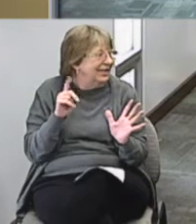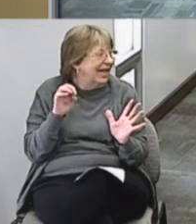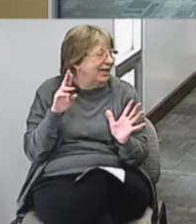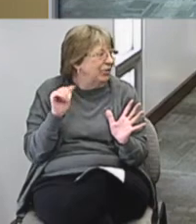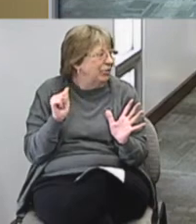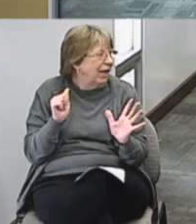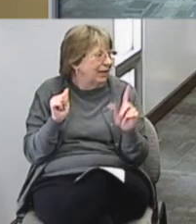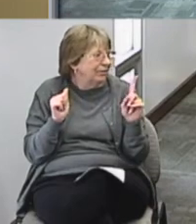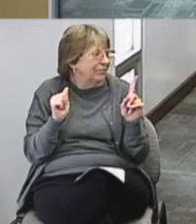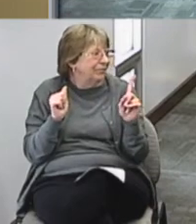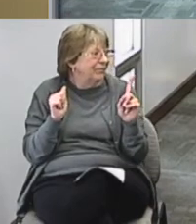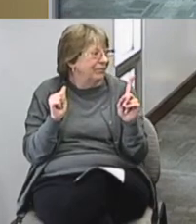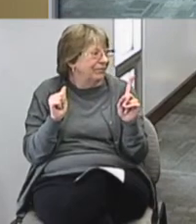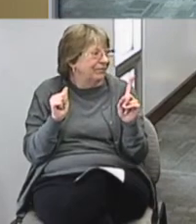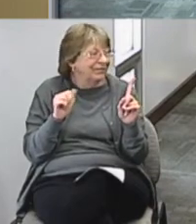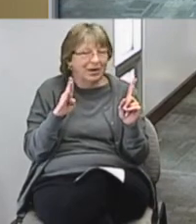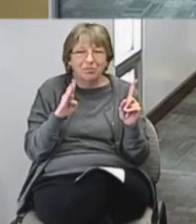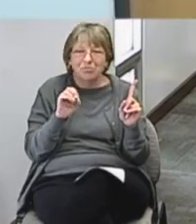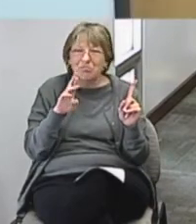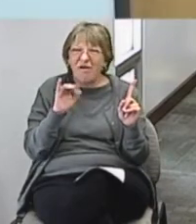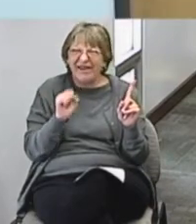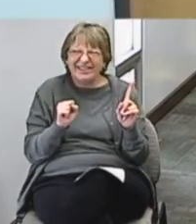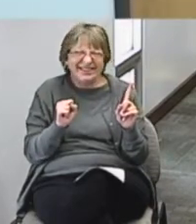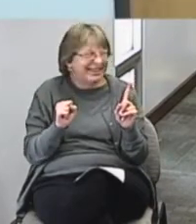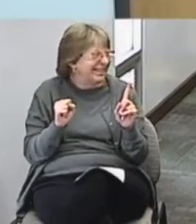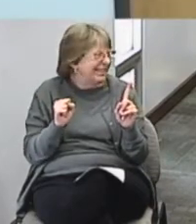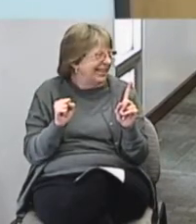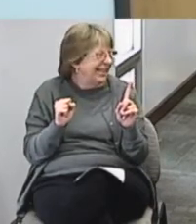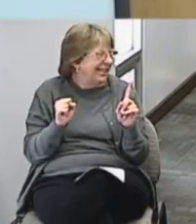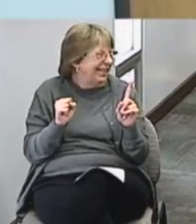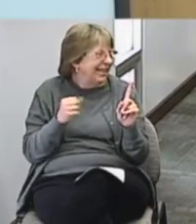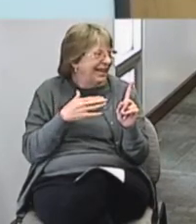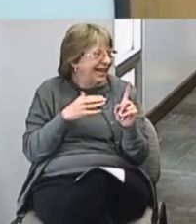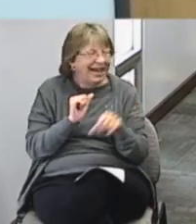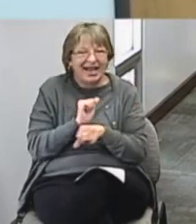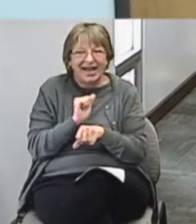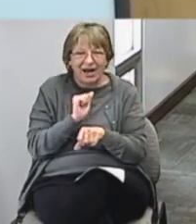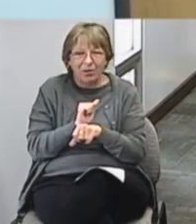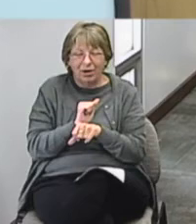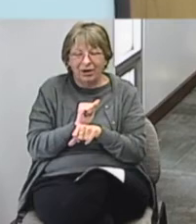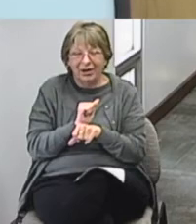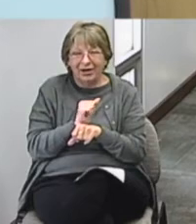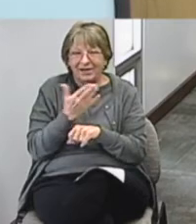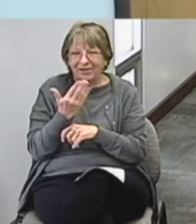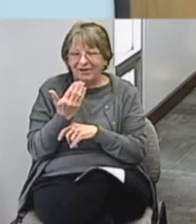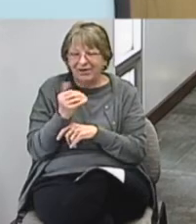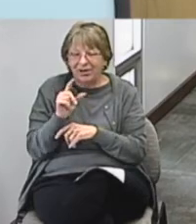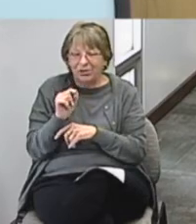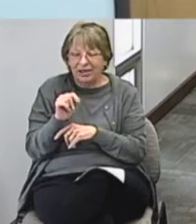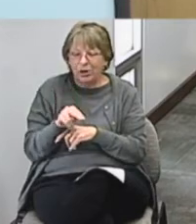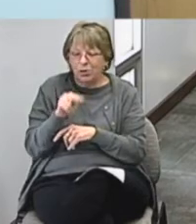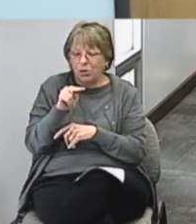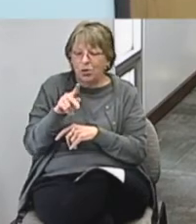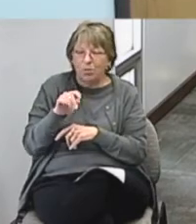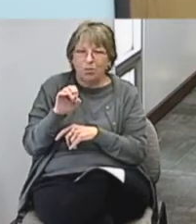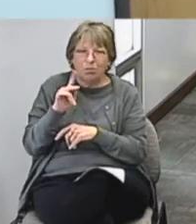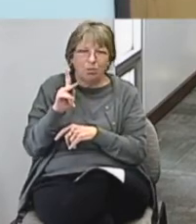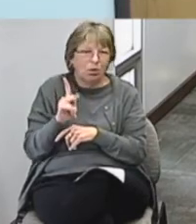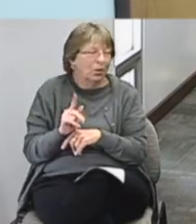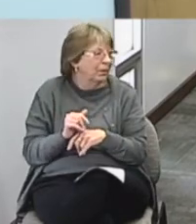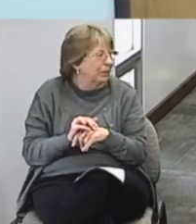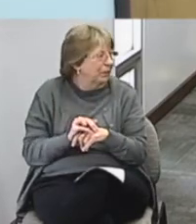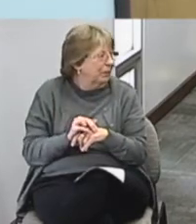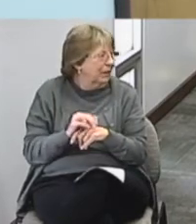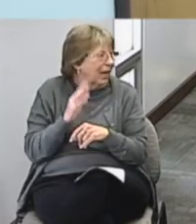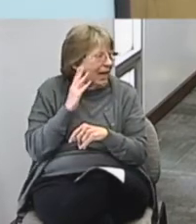that If you'll Sandra announce, Boris. thank you. And my work address is 1520 North Plum. I know